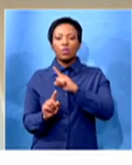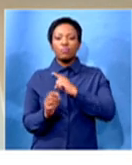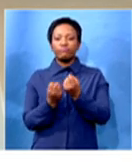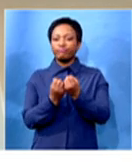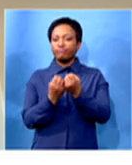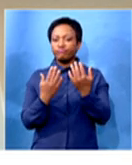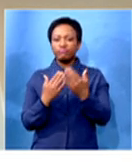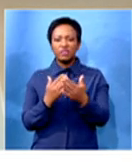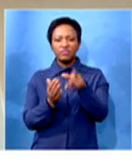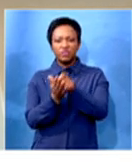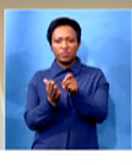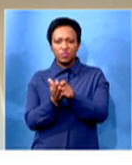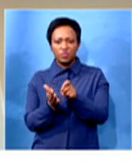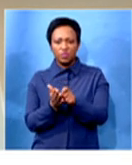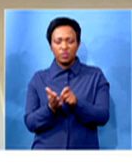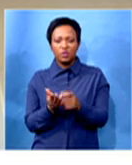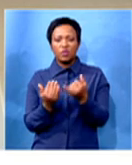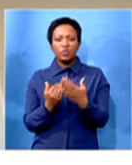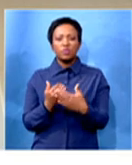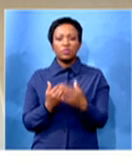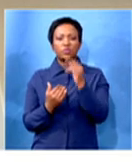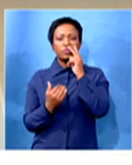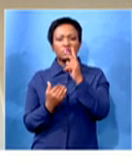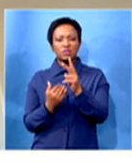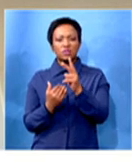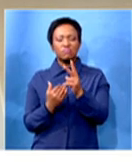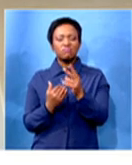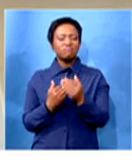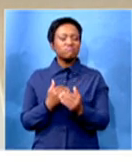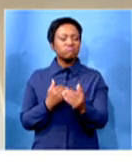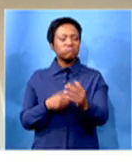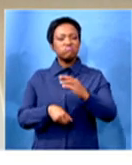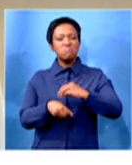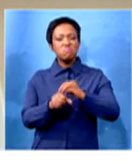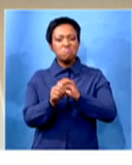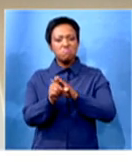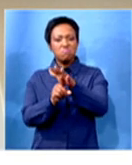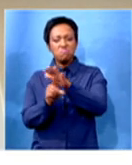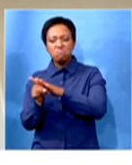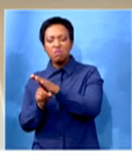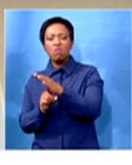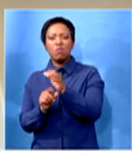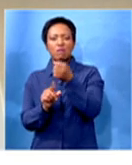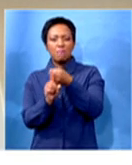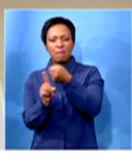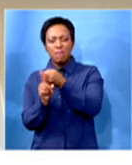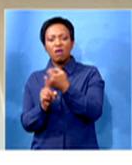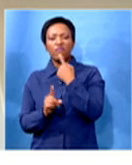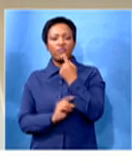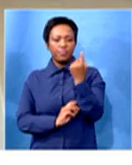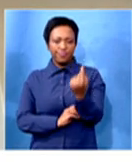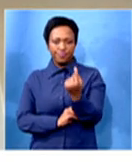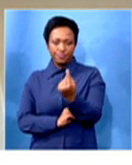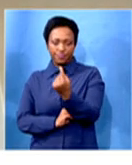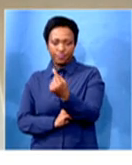written about how there do seem to be some long-term effects in individuals. And again, this is